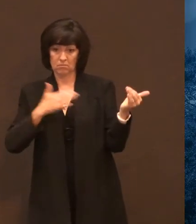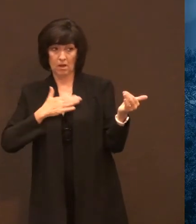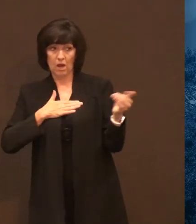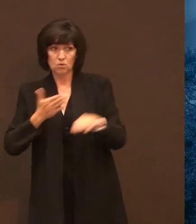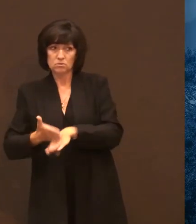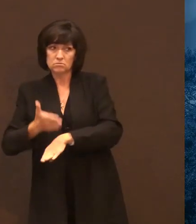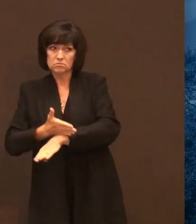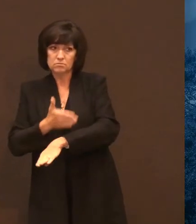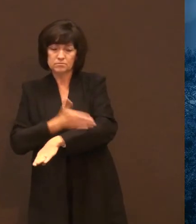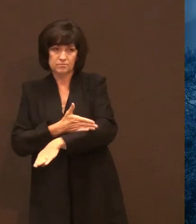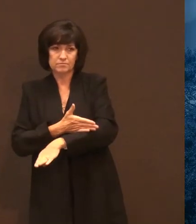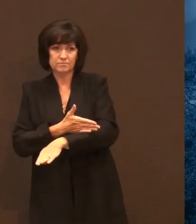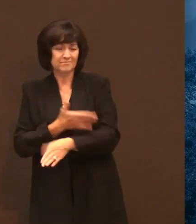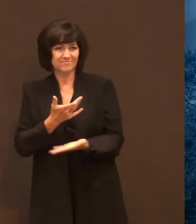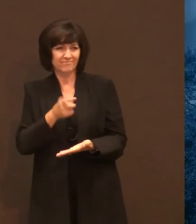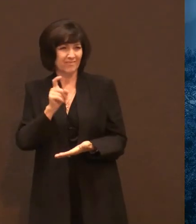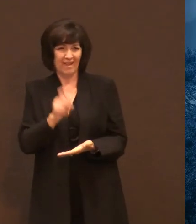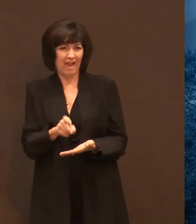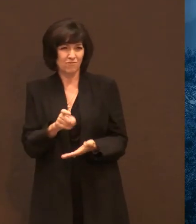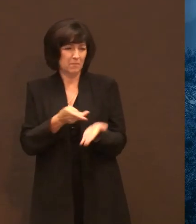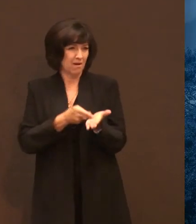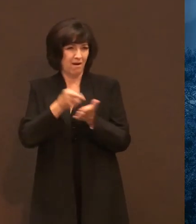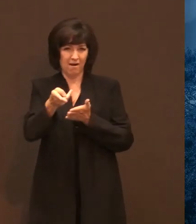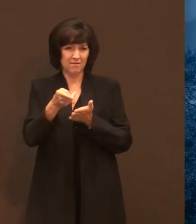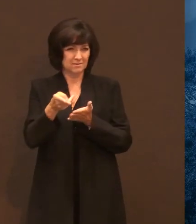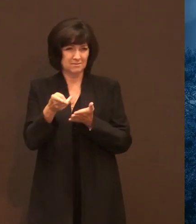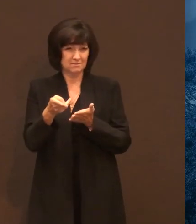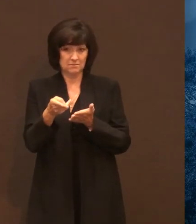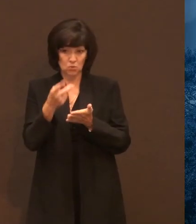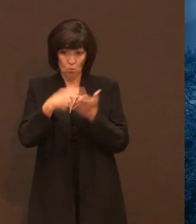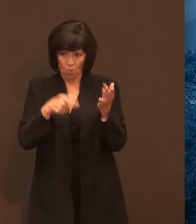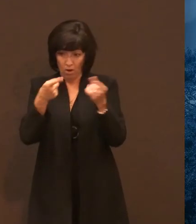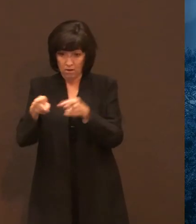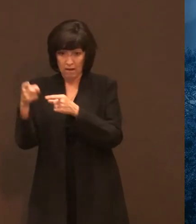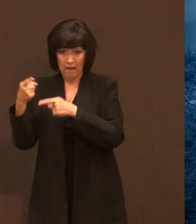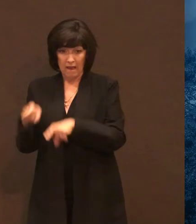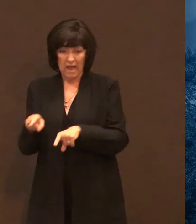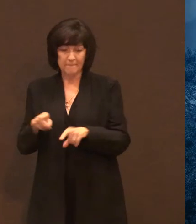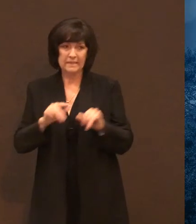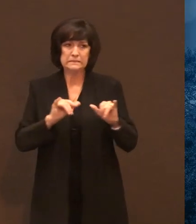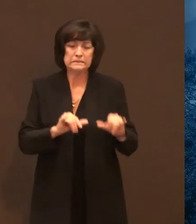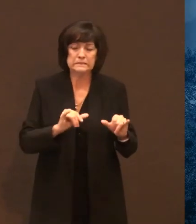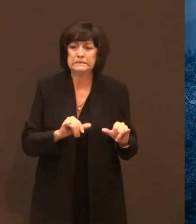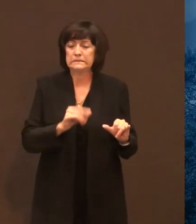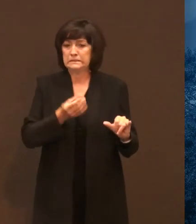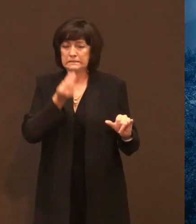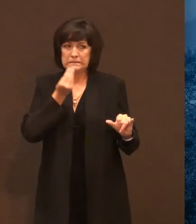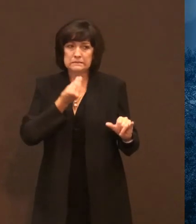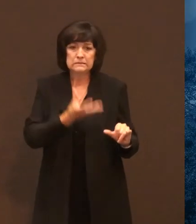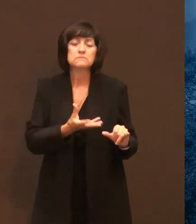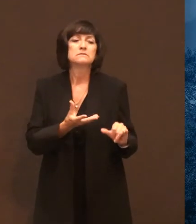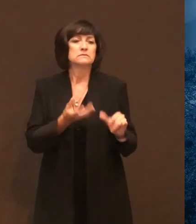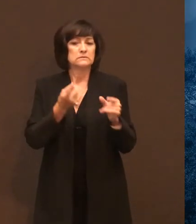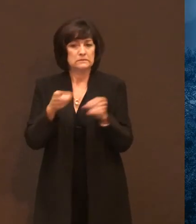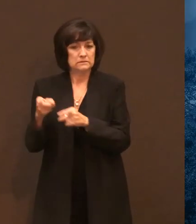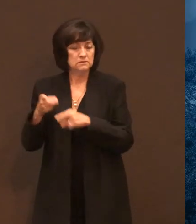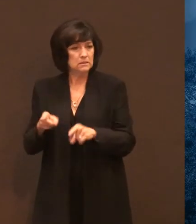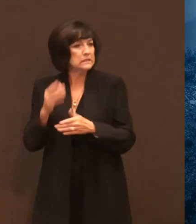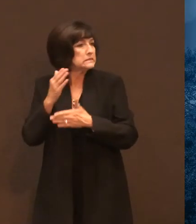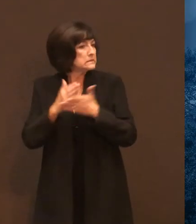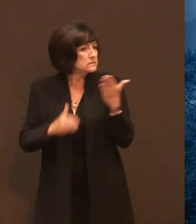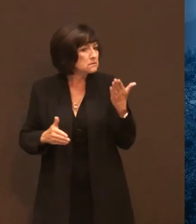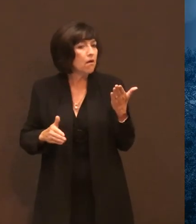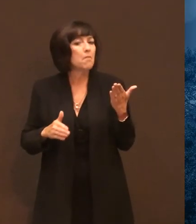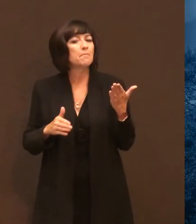you just have to be honest about what's happening, particularly with respect to venues that we know are challenging, bars